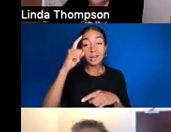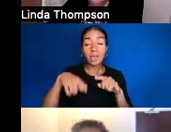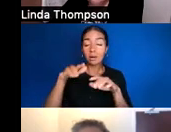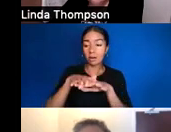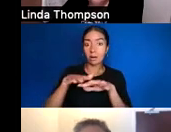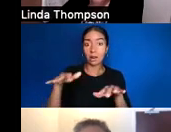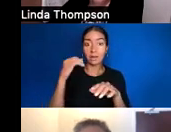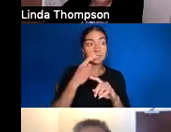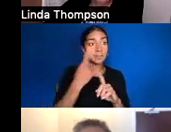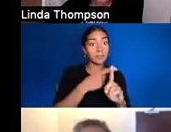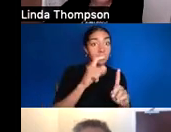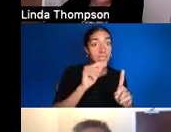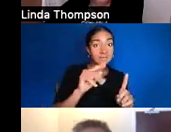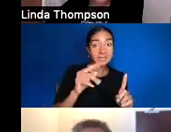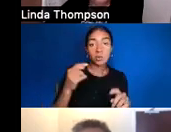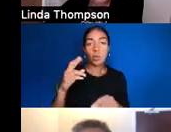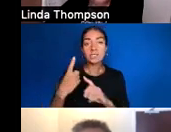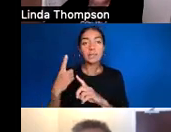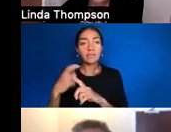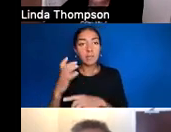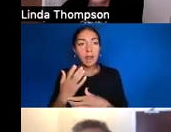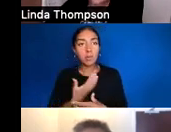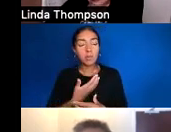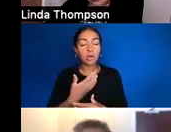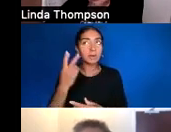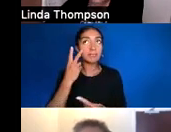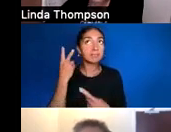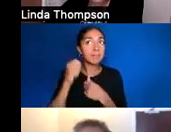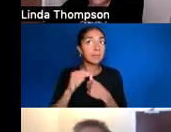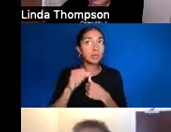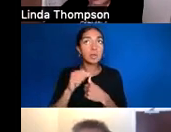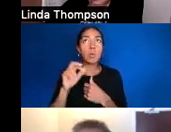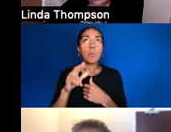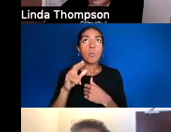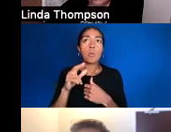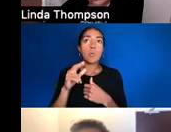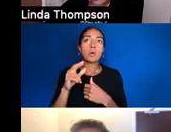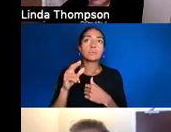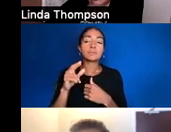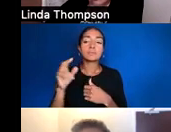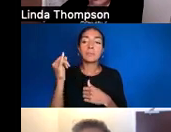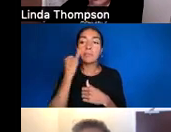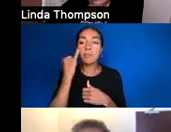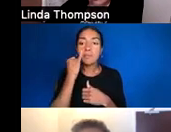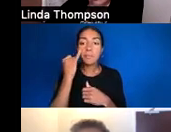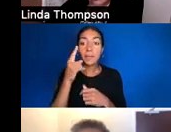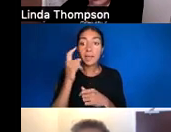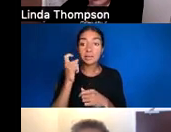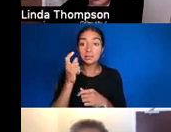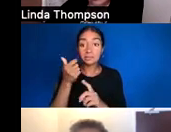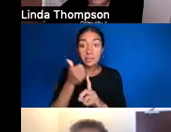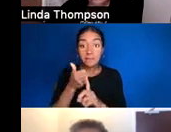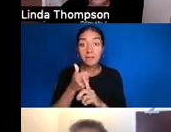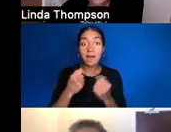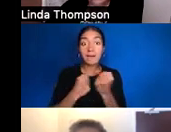on TV or whether it's our own personal memory, or or whether it's because you're an advocate and you're hearing these